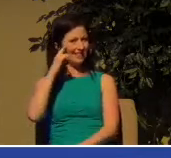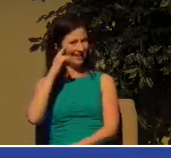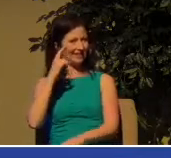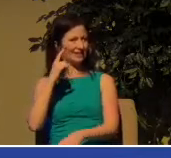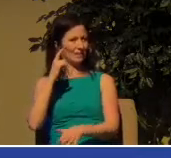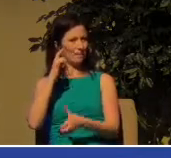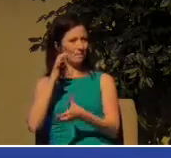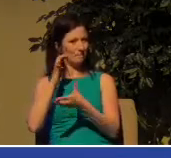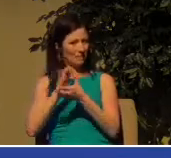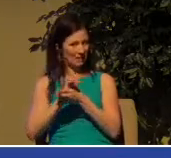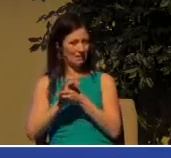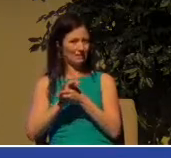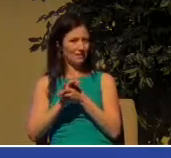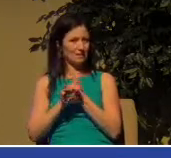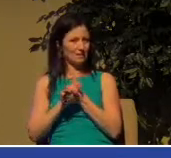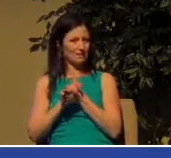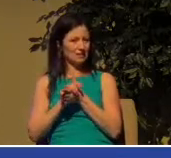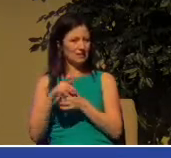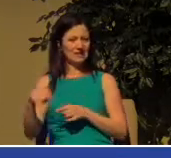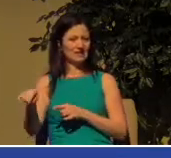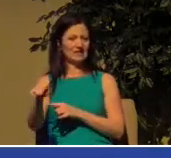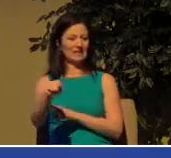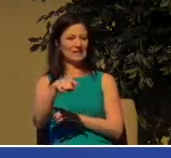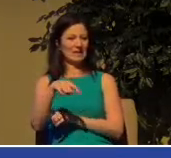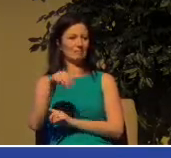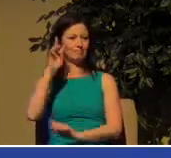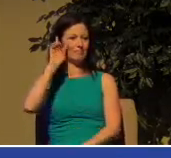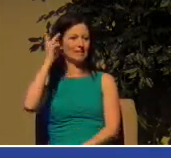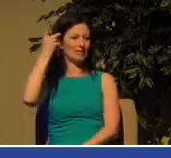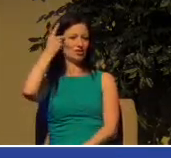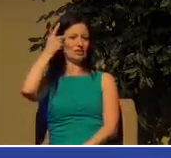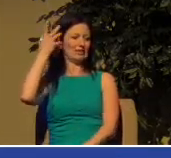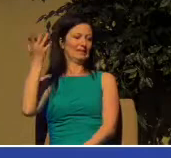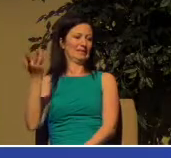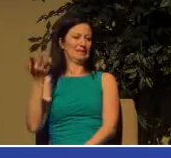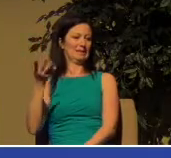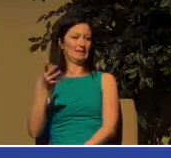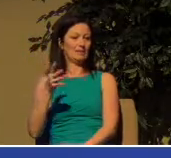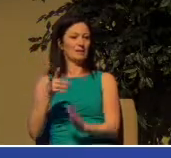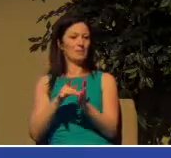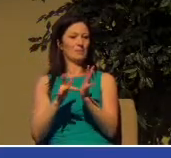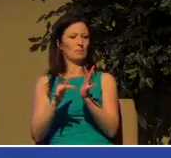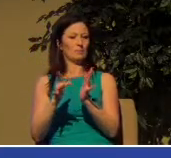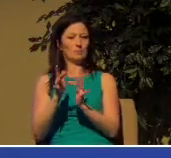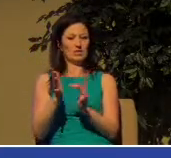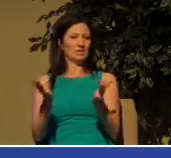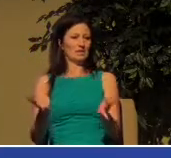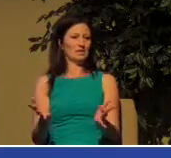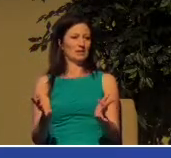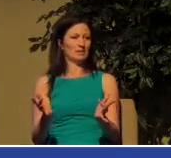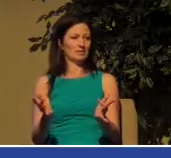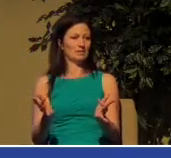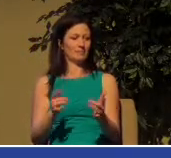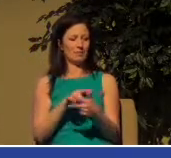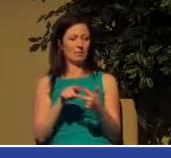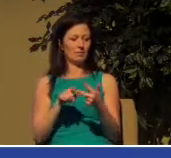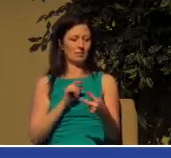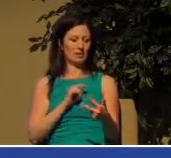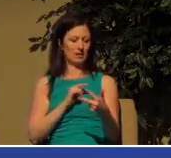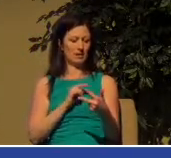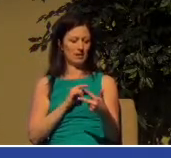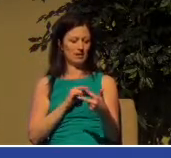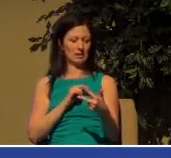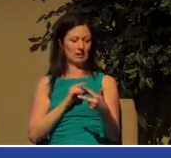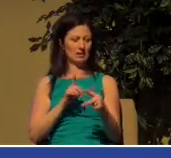misunderstand the person and the mission of Jesus. Three mistaken